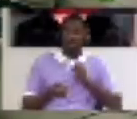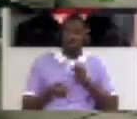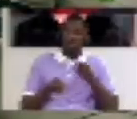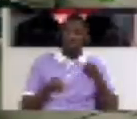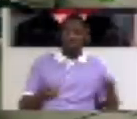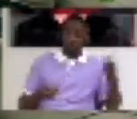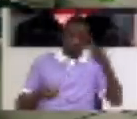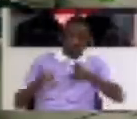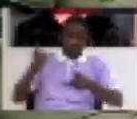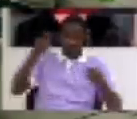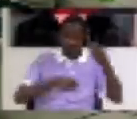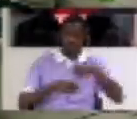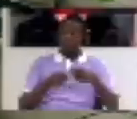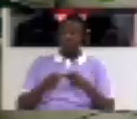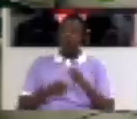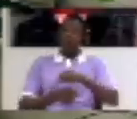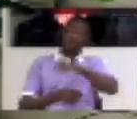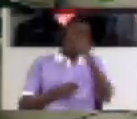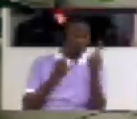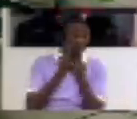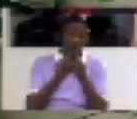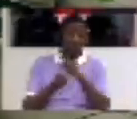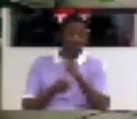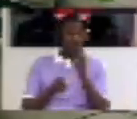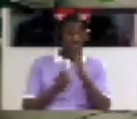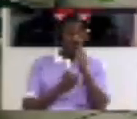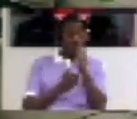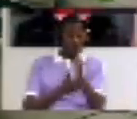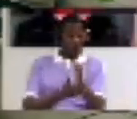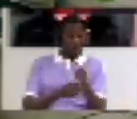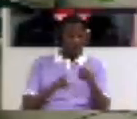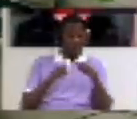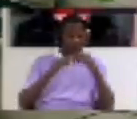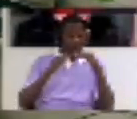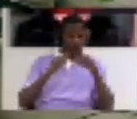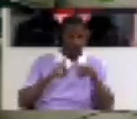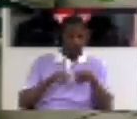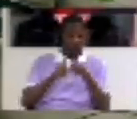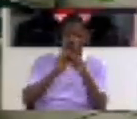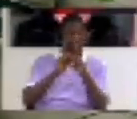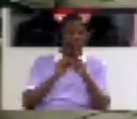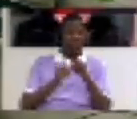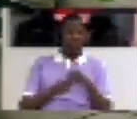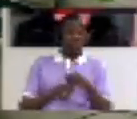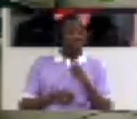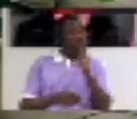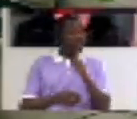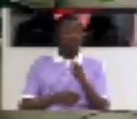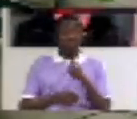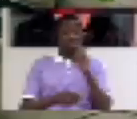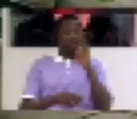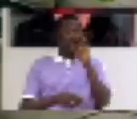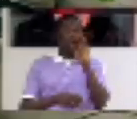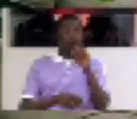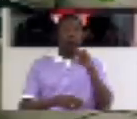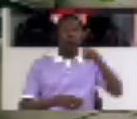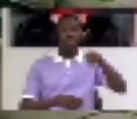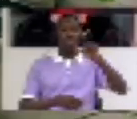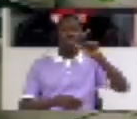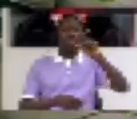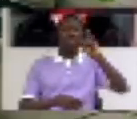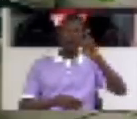then anything that don't go well with their way, automatically you are called at the NIA for questioning.